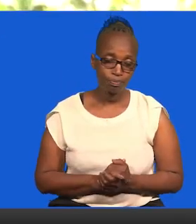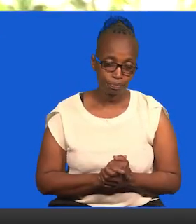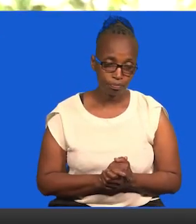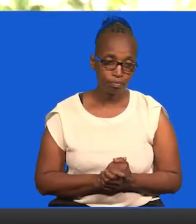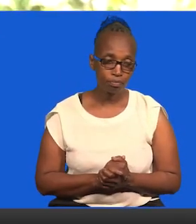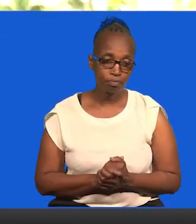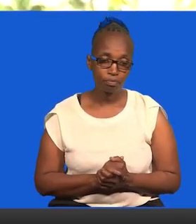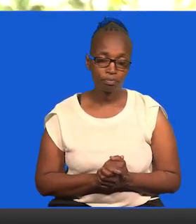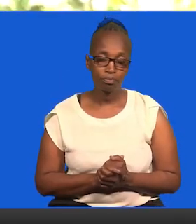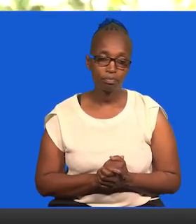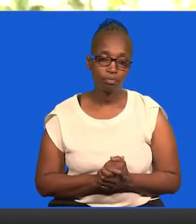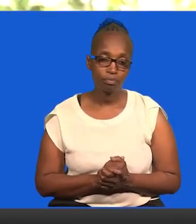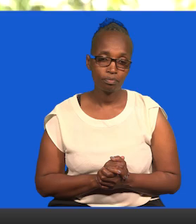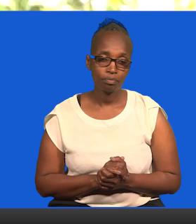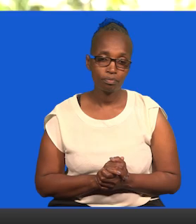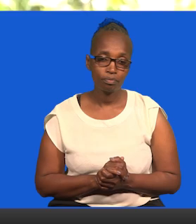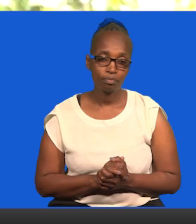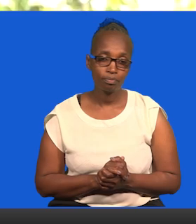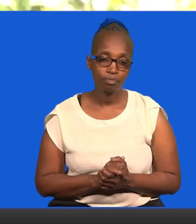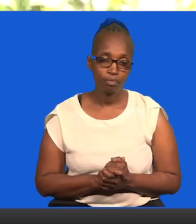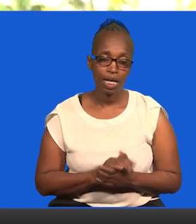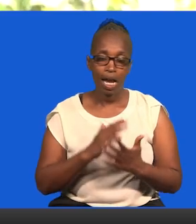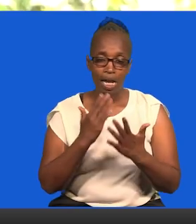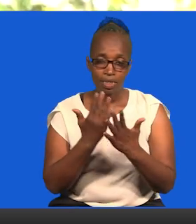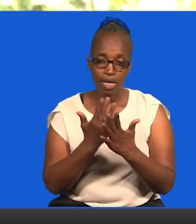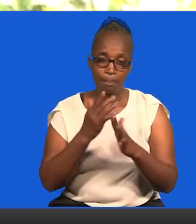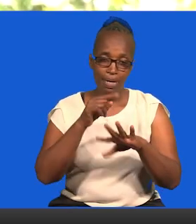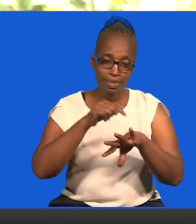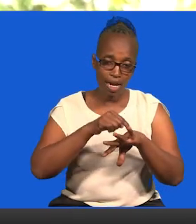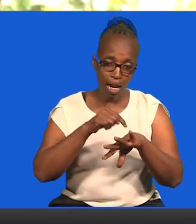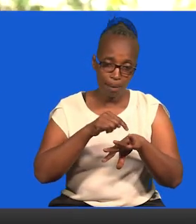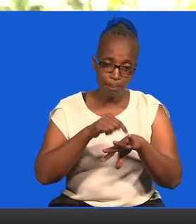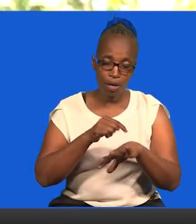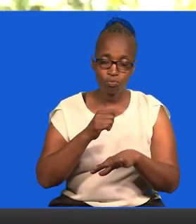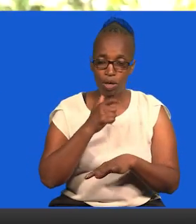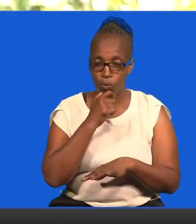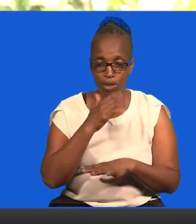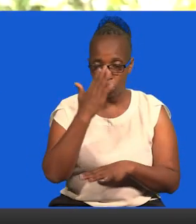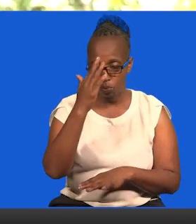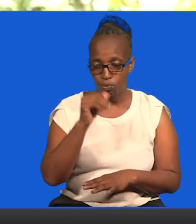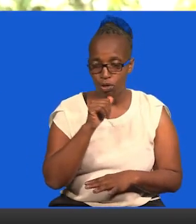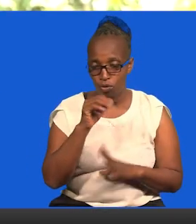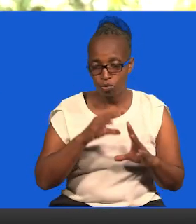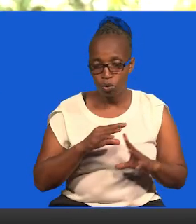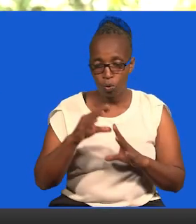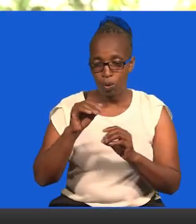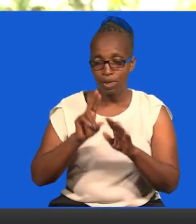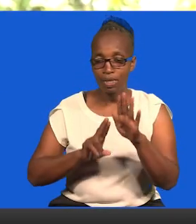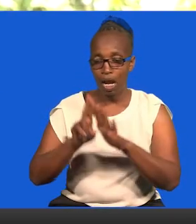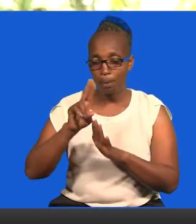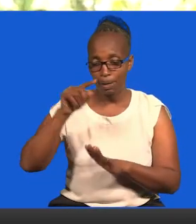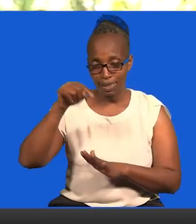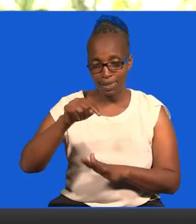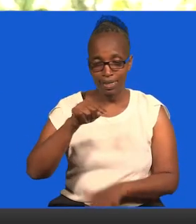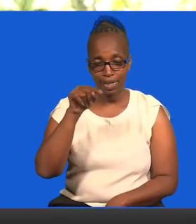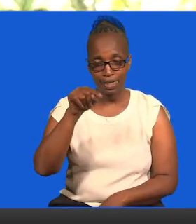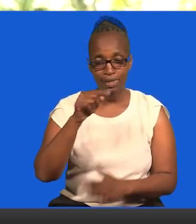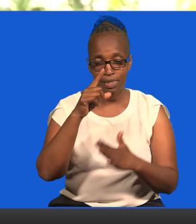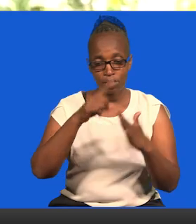been fluctuating. Now you must find somewhere where you are not going up and down. You must always climb up and up and